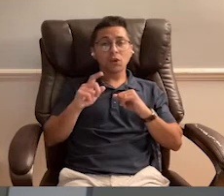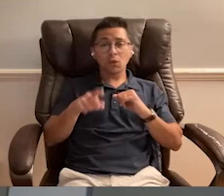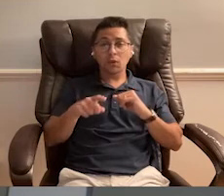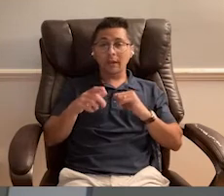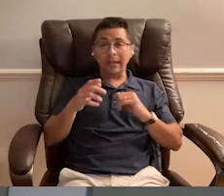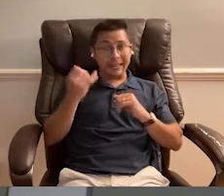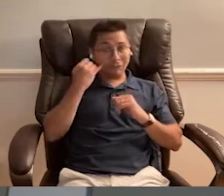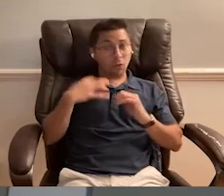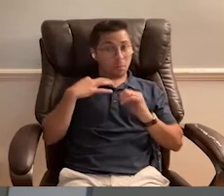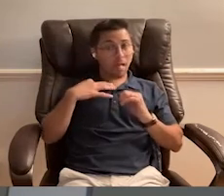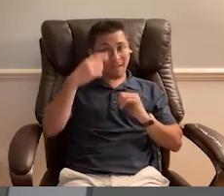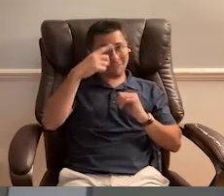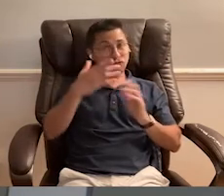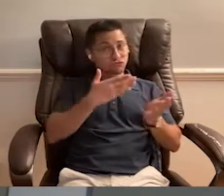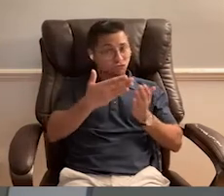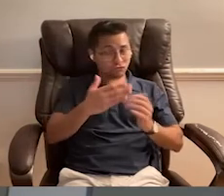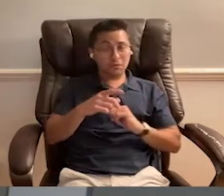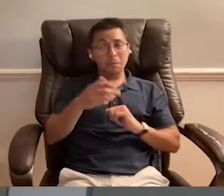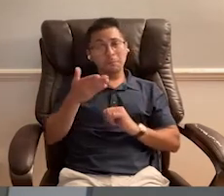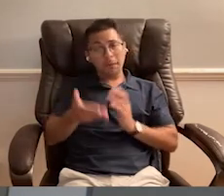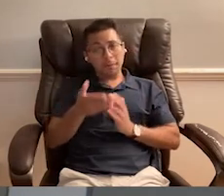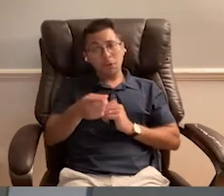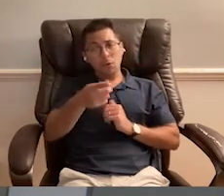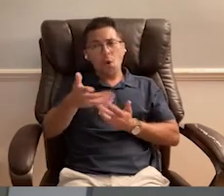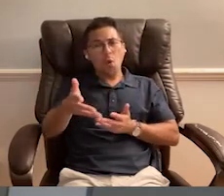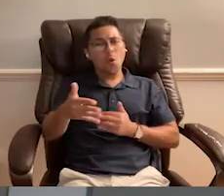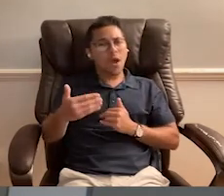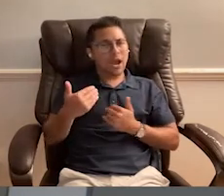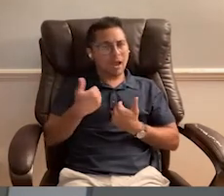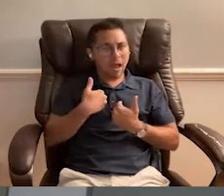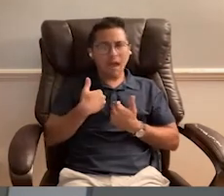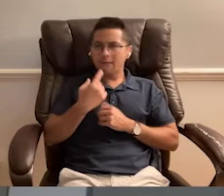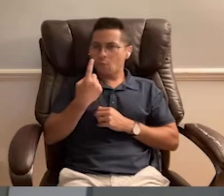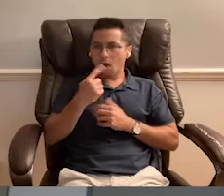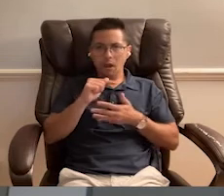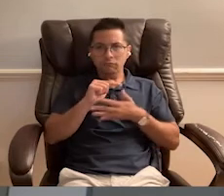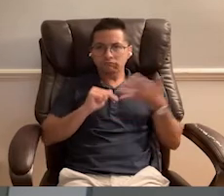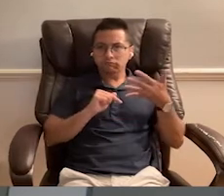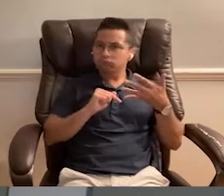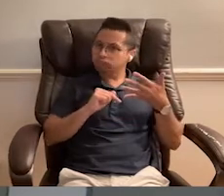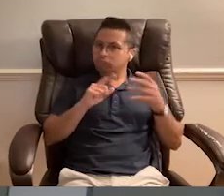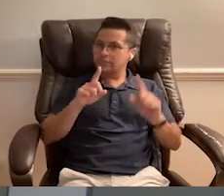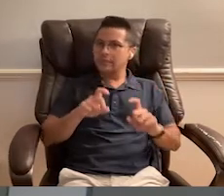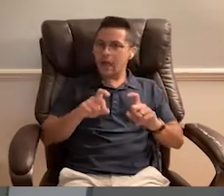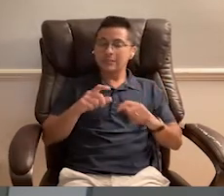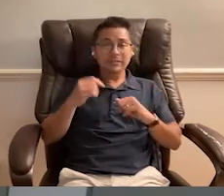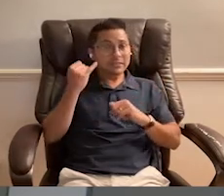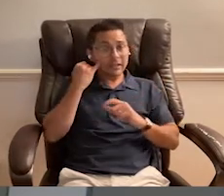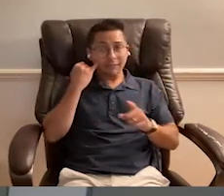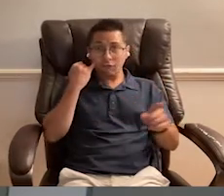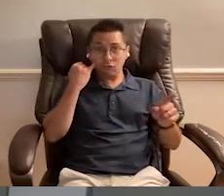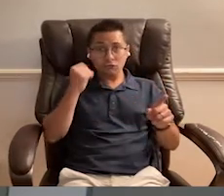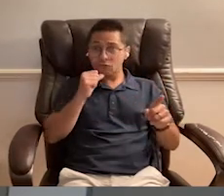Anyway, so you probably, if you're applying for services, You may already have